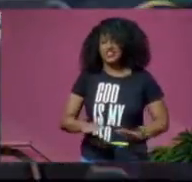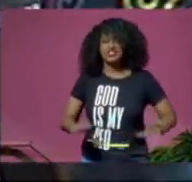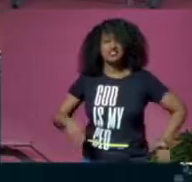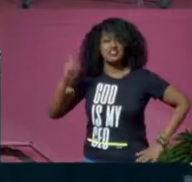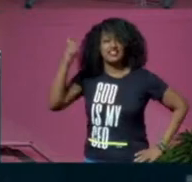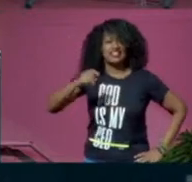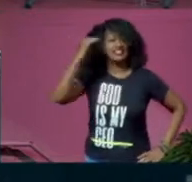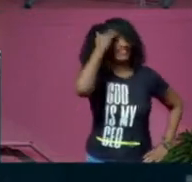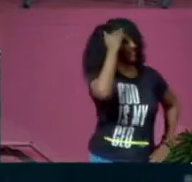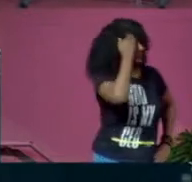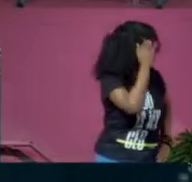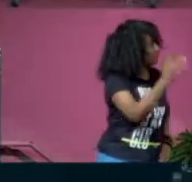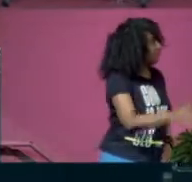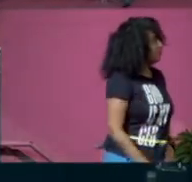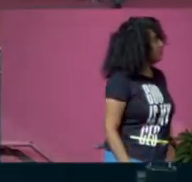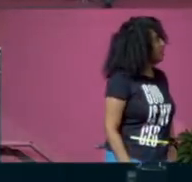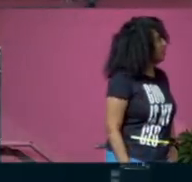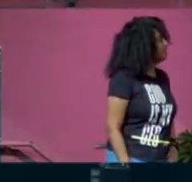know.